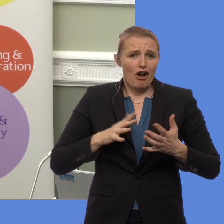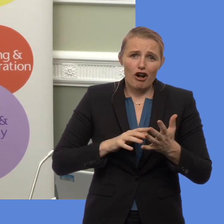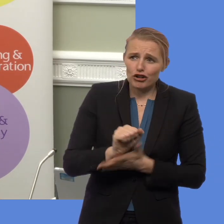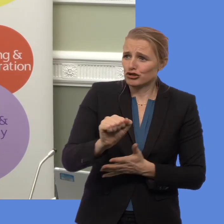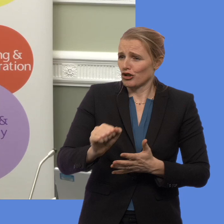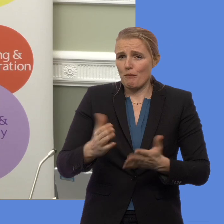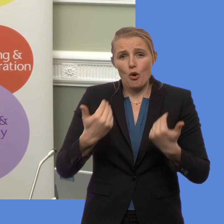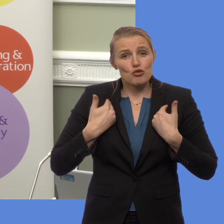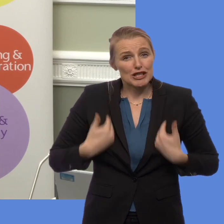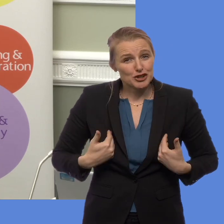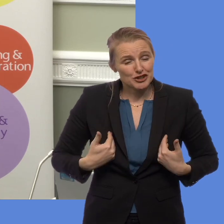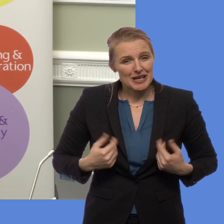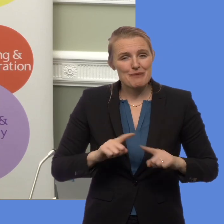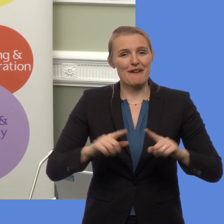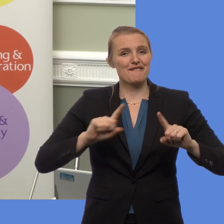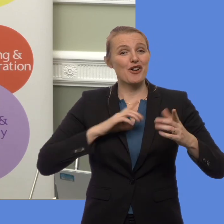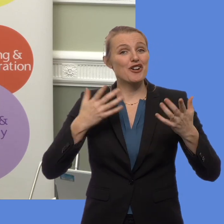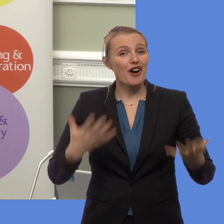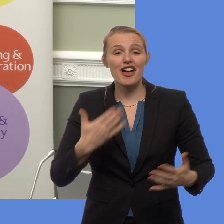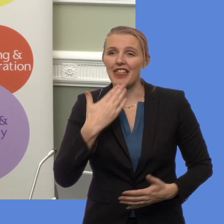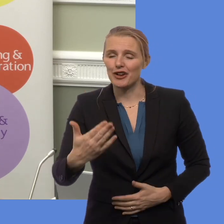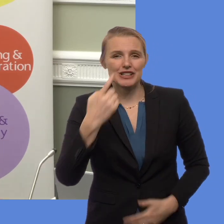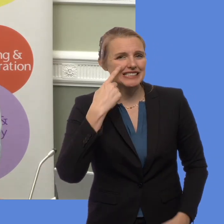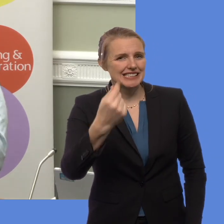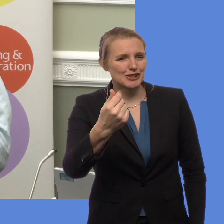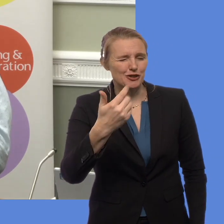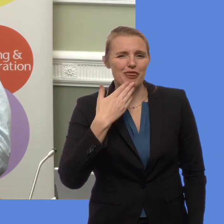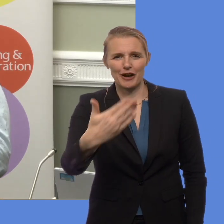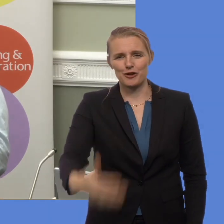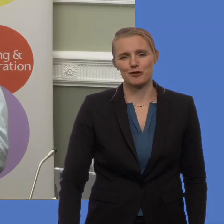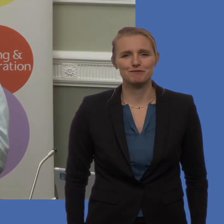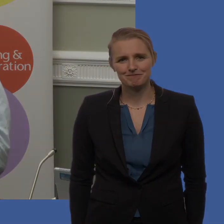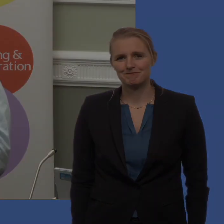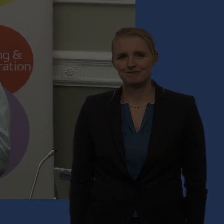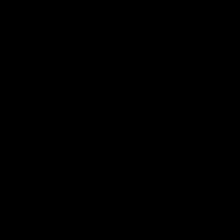thank you, and we will see you again soon. Okay. Thank you very much. Thank you.